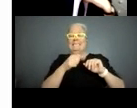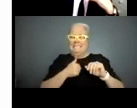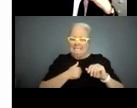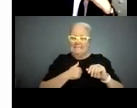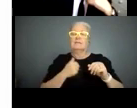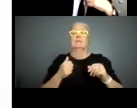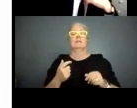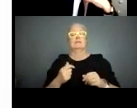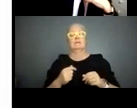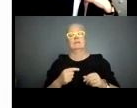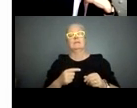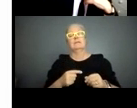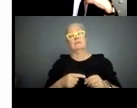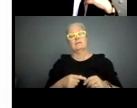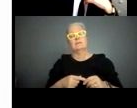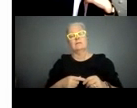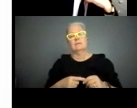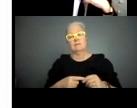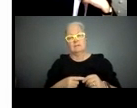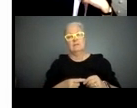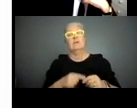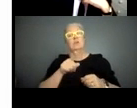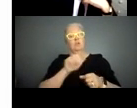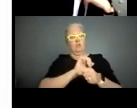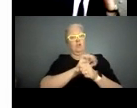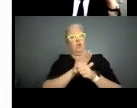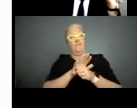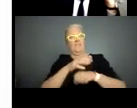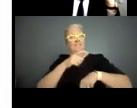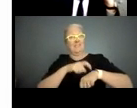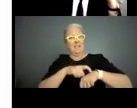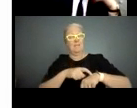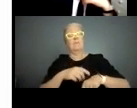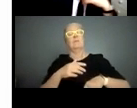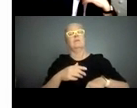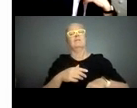may see in the wake of the COVID is to get all children